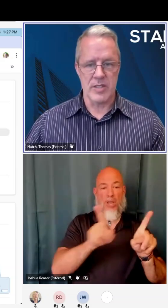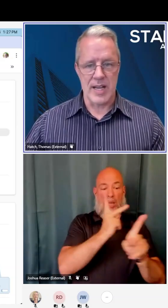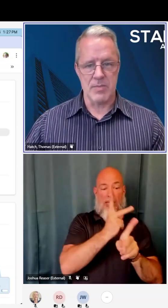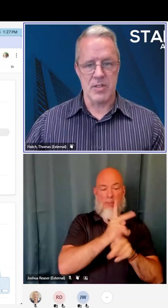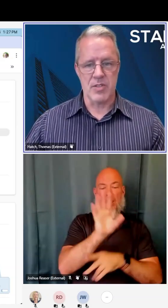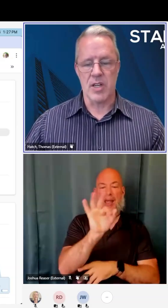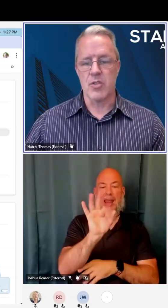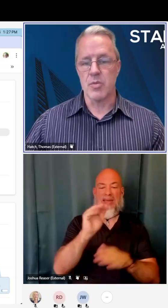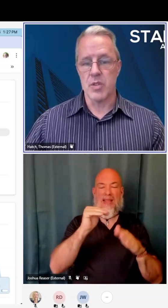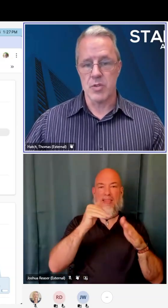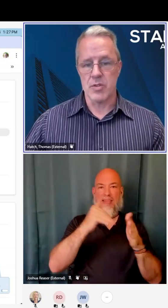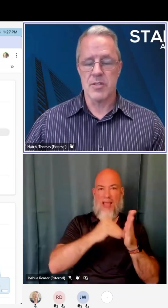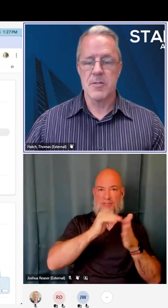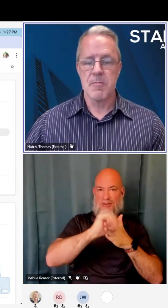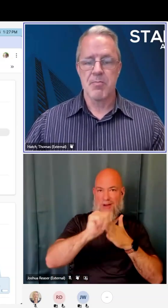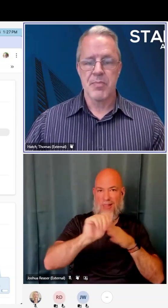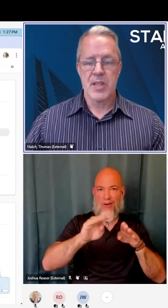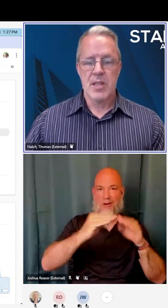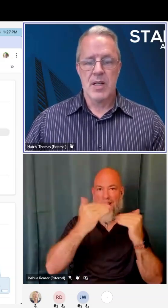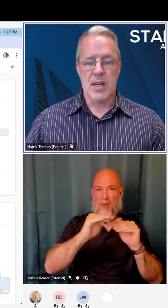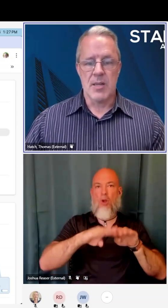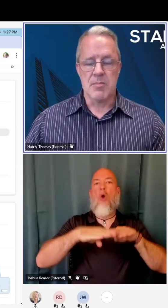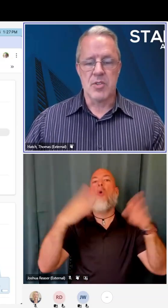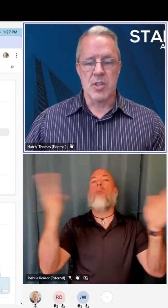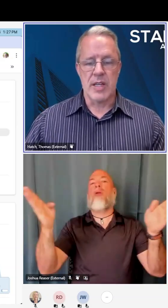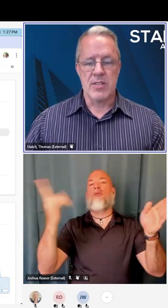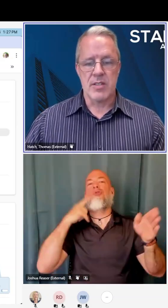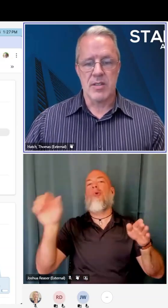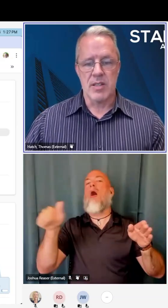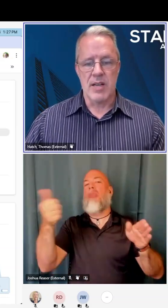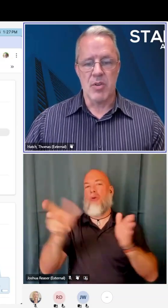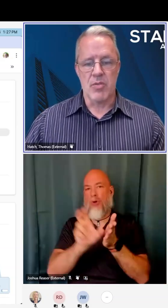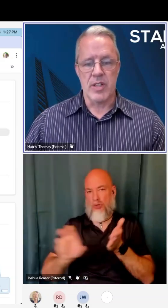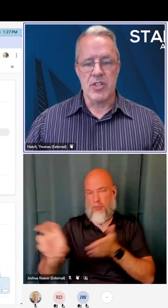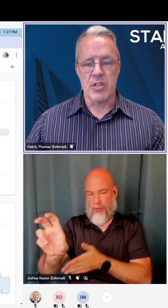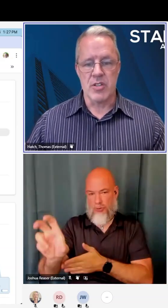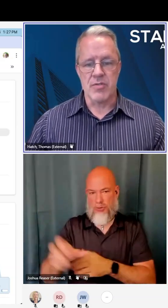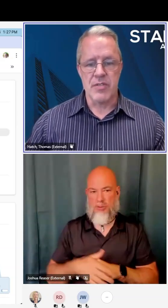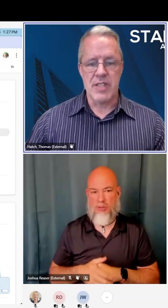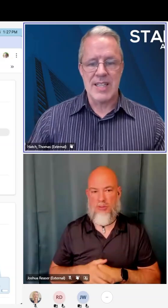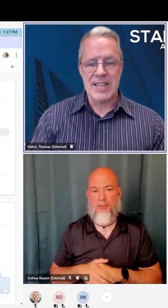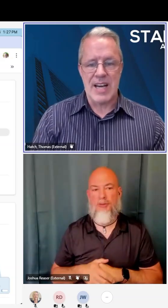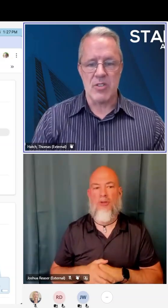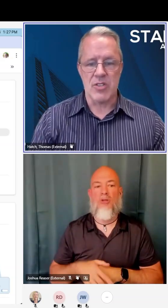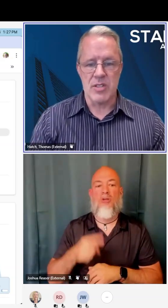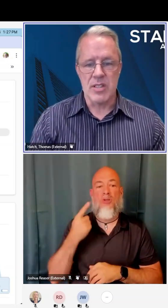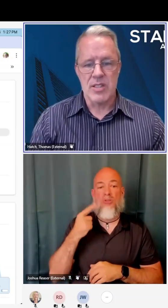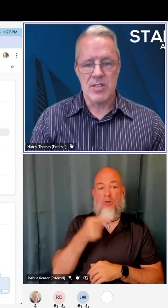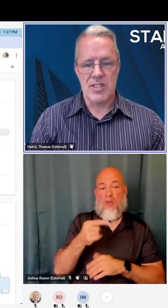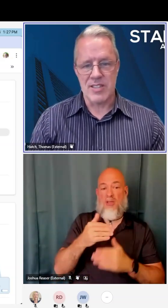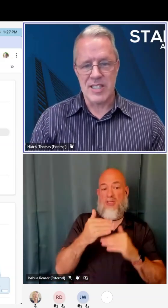to other types of contributions. So this level for this year is